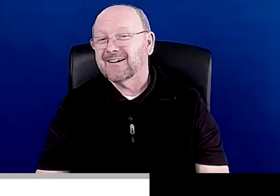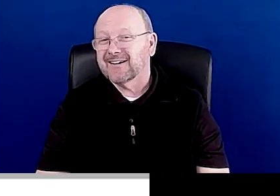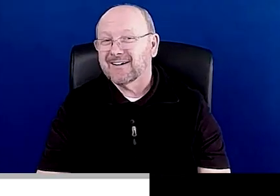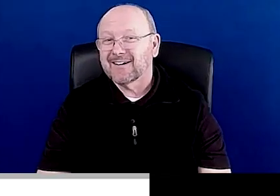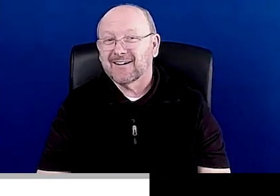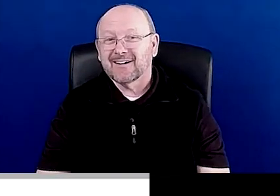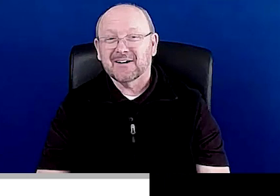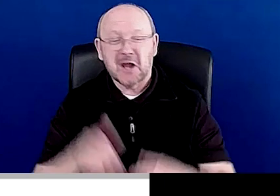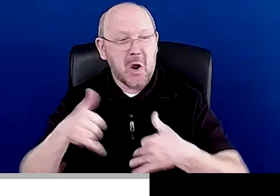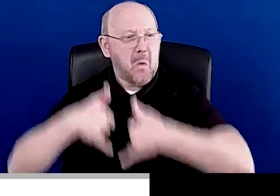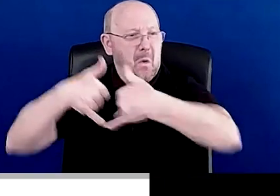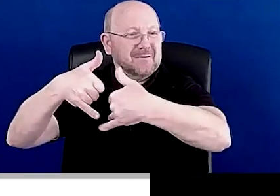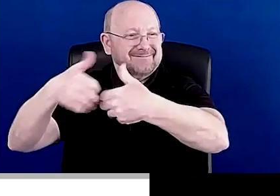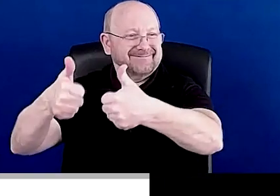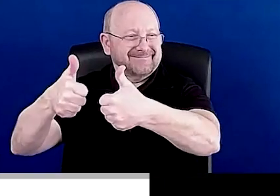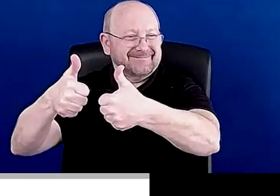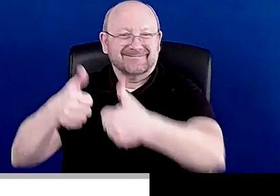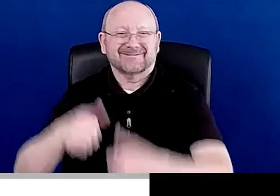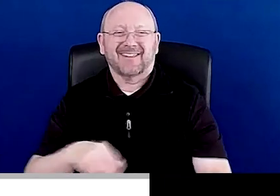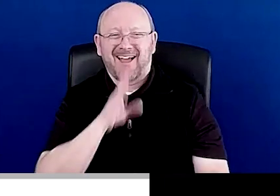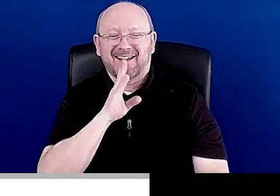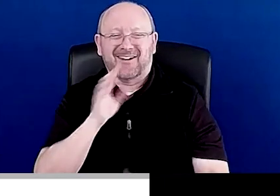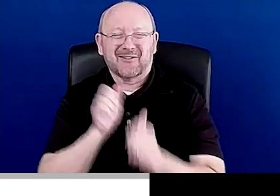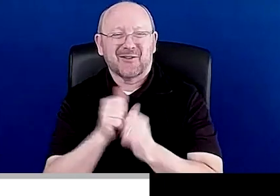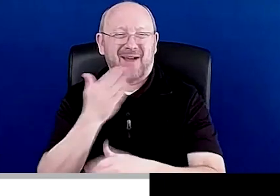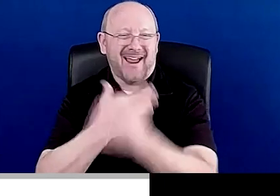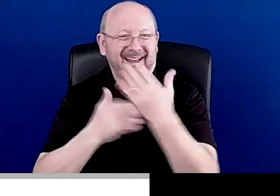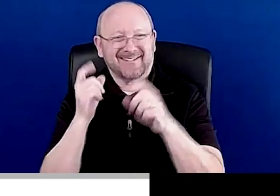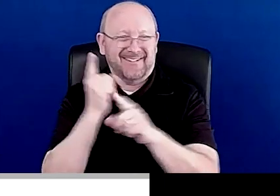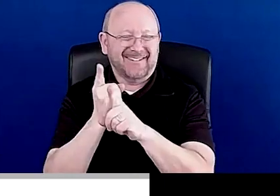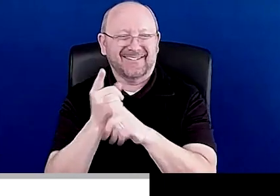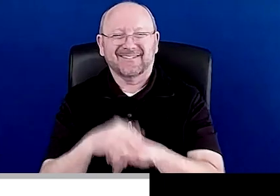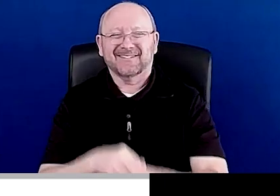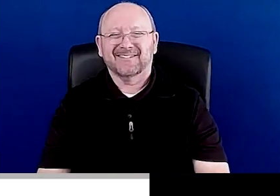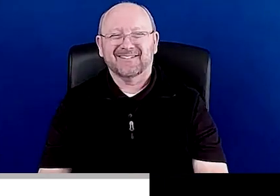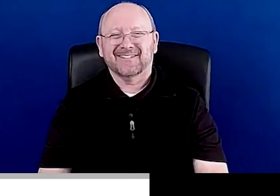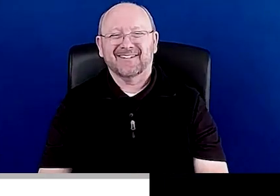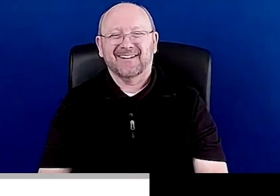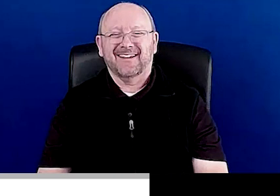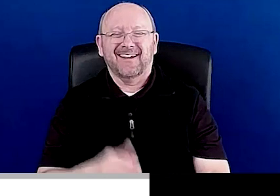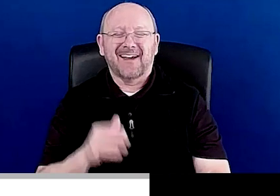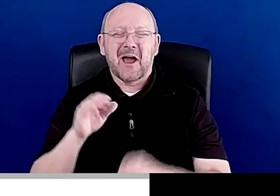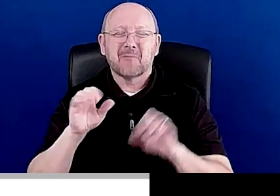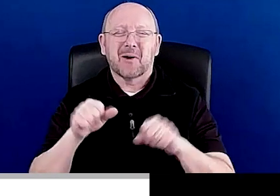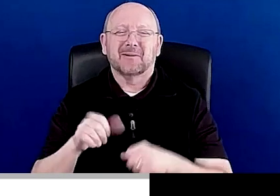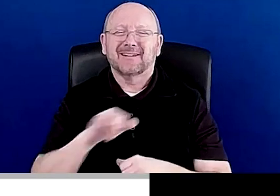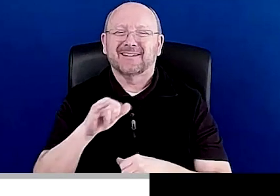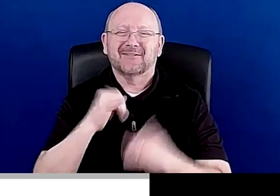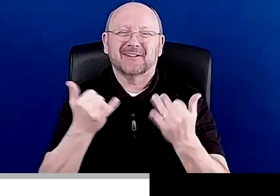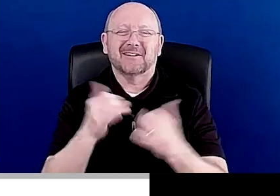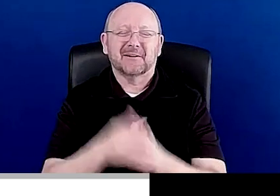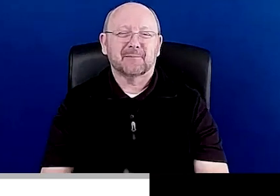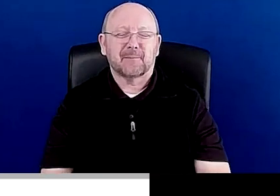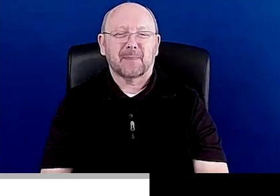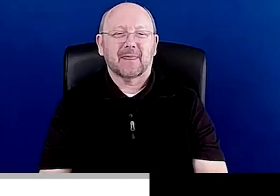You can tell I'm Italian. I talk with my hands on there. You notice that I do that, so I probably will do it today too. So that